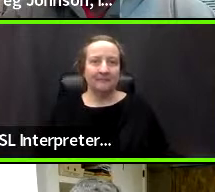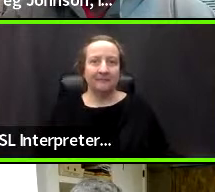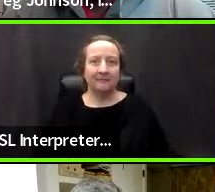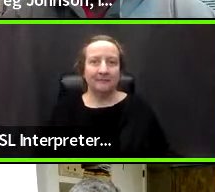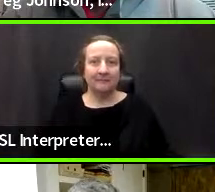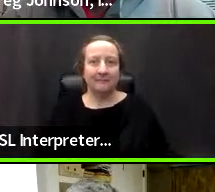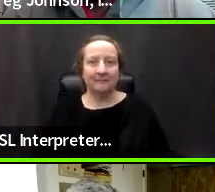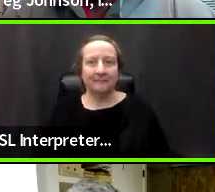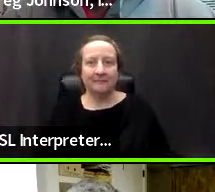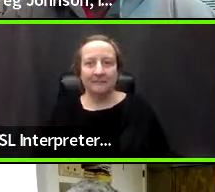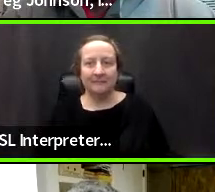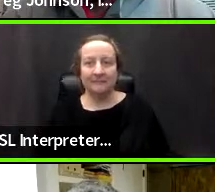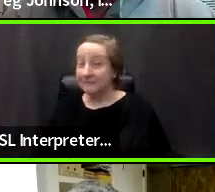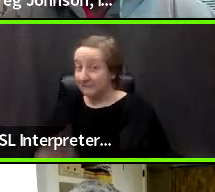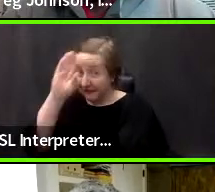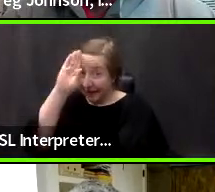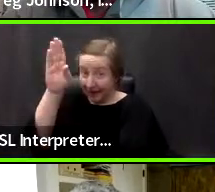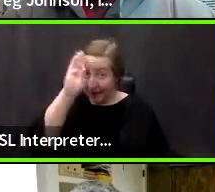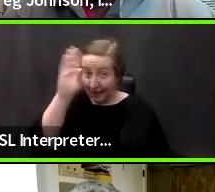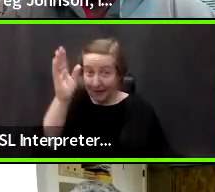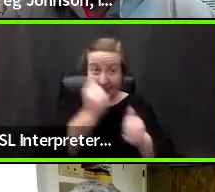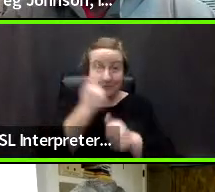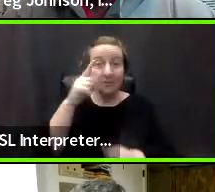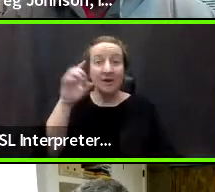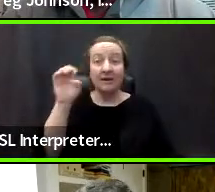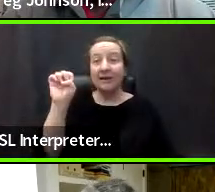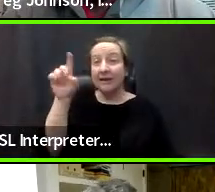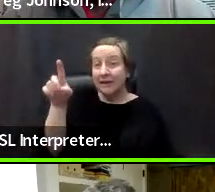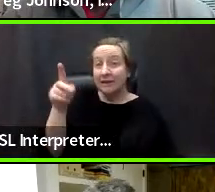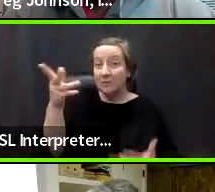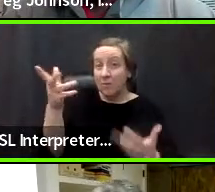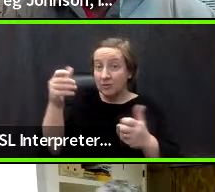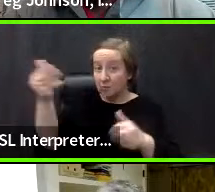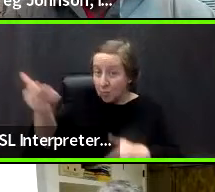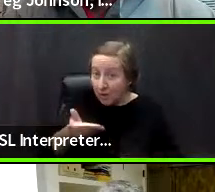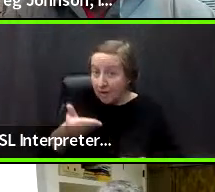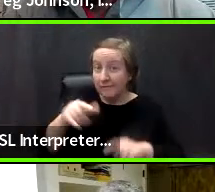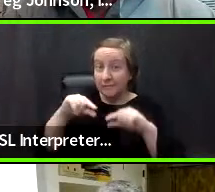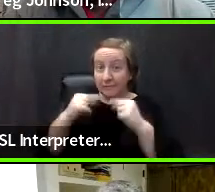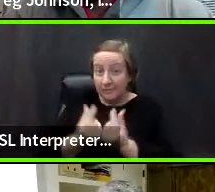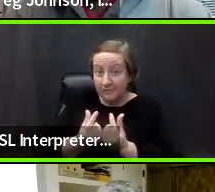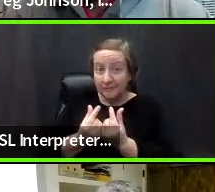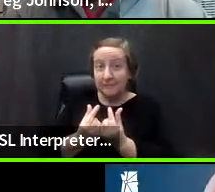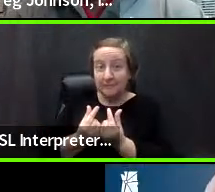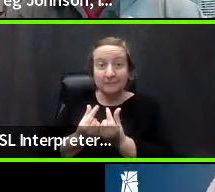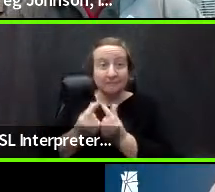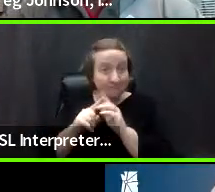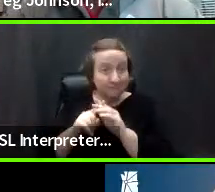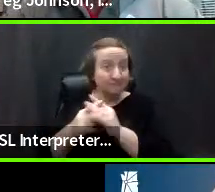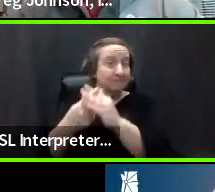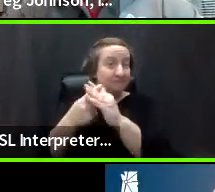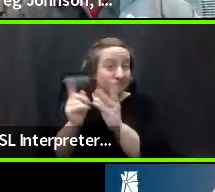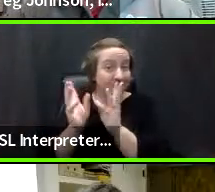And hello, everybody. Ed, would you like to welcome the group and kick us